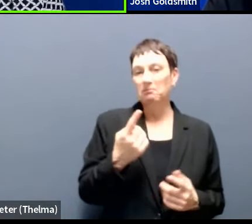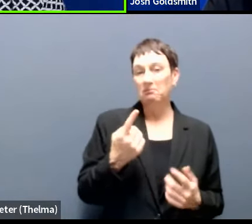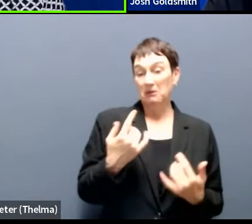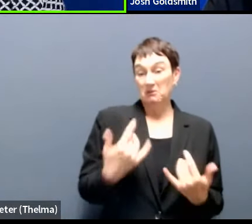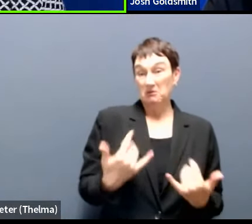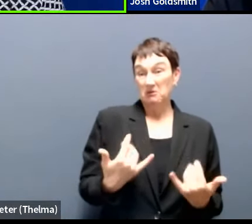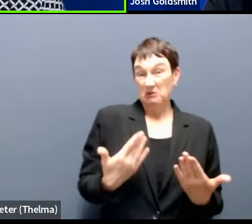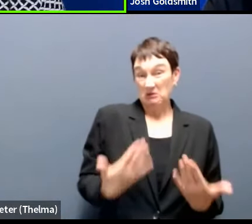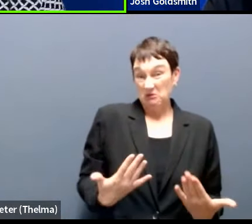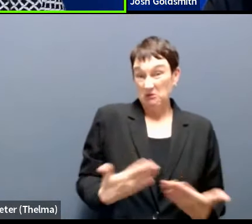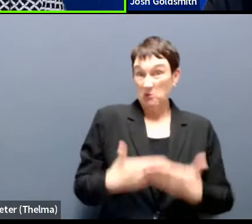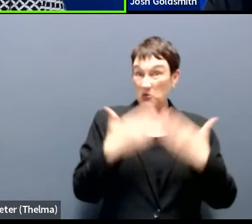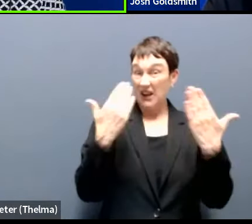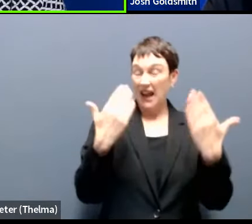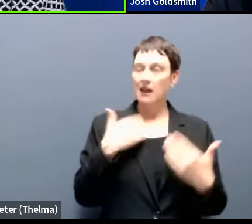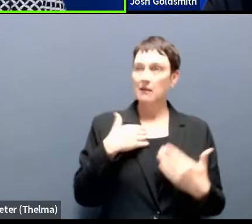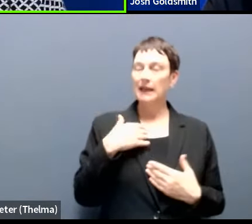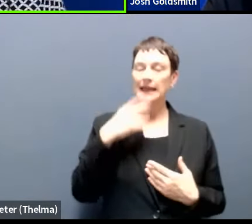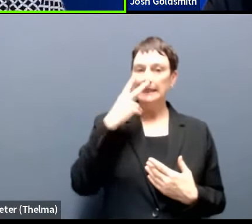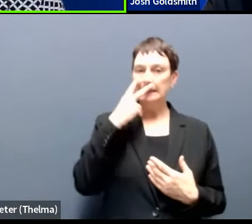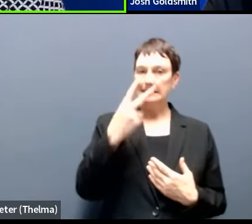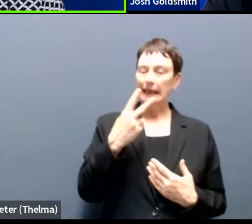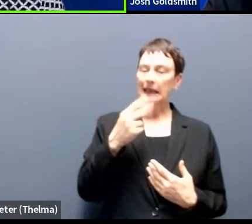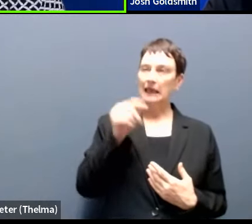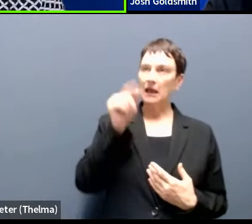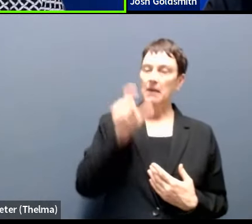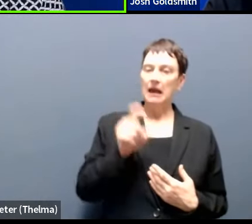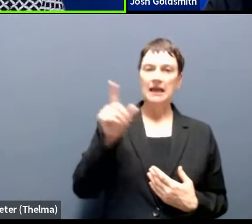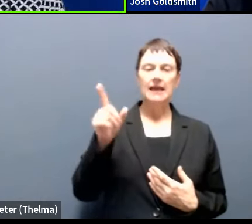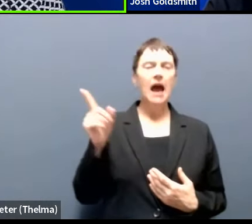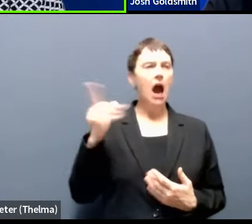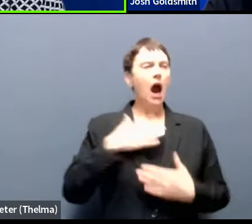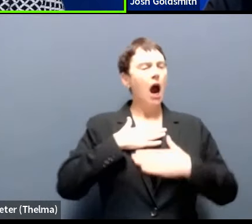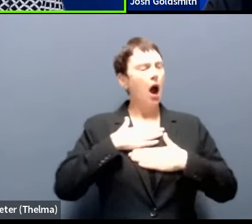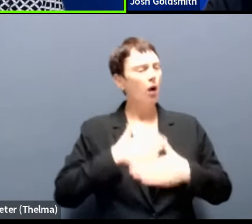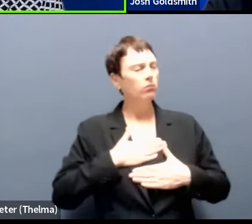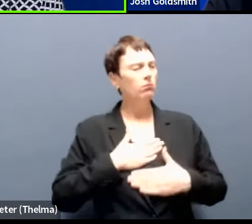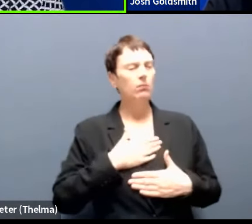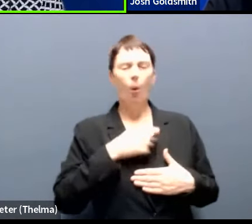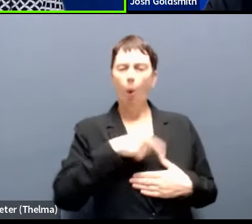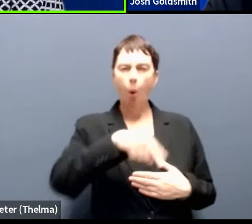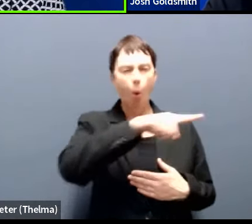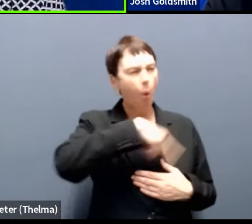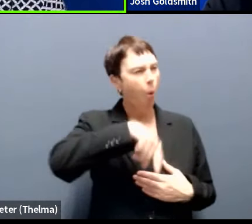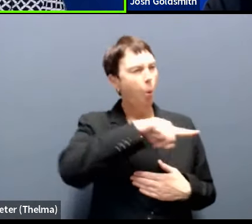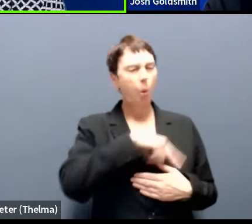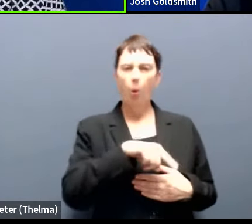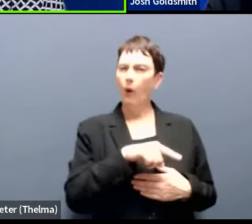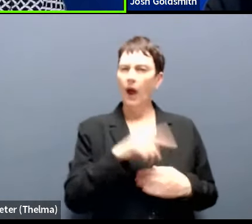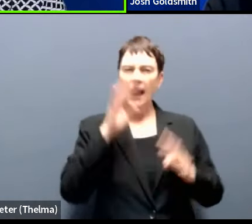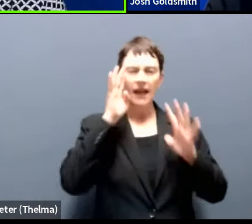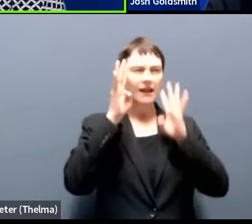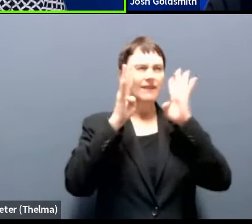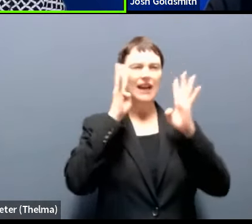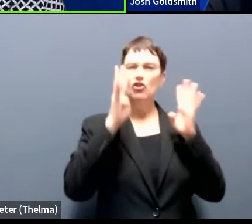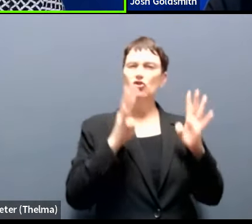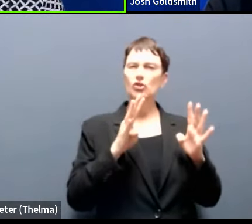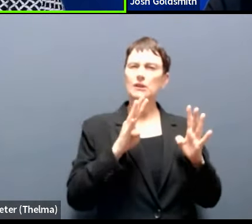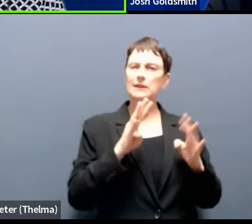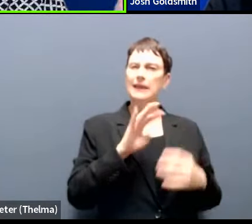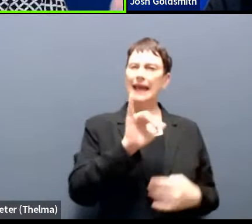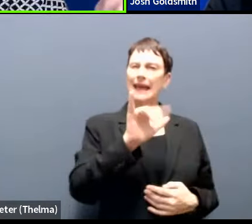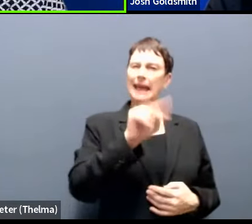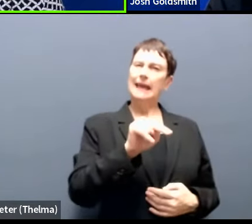today that they wanted to thank the entire team behind the Innovation in Interpreting Summit. And let me tell you, the entire